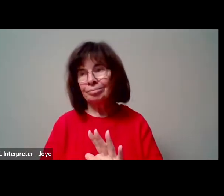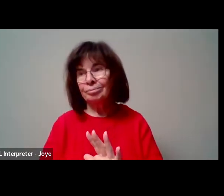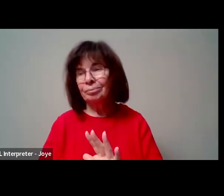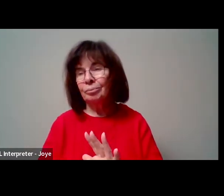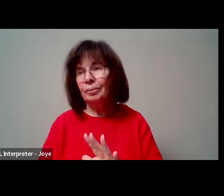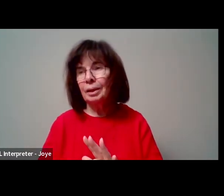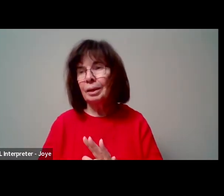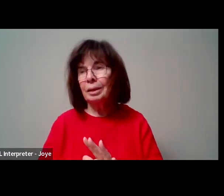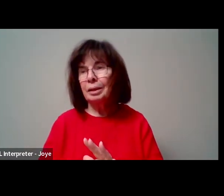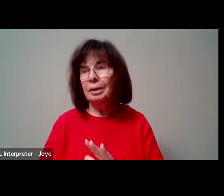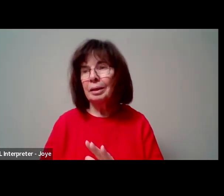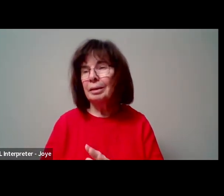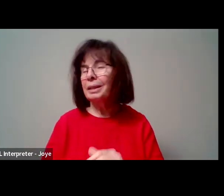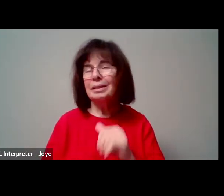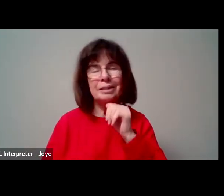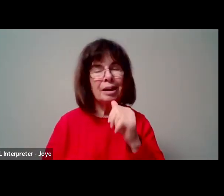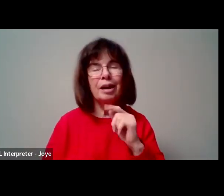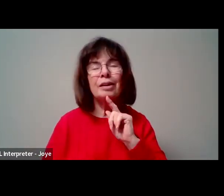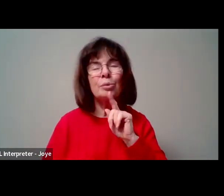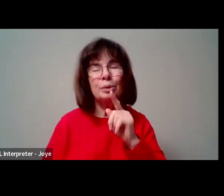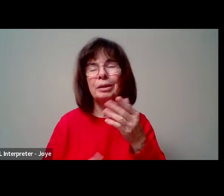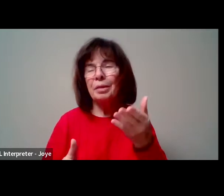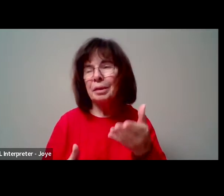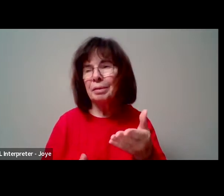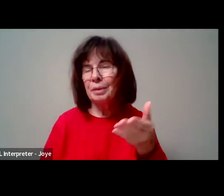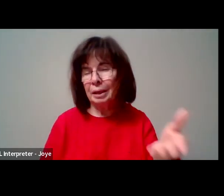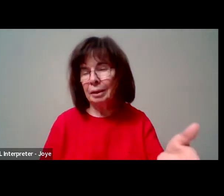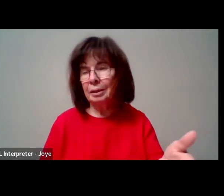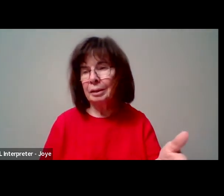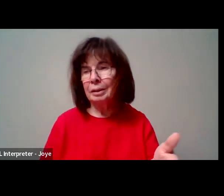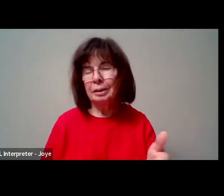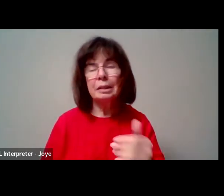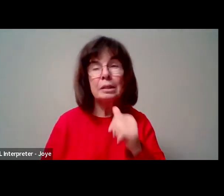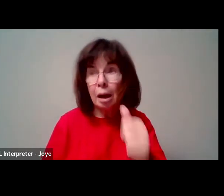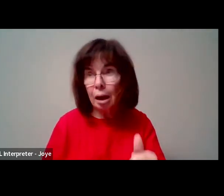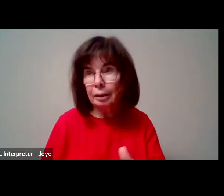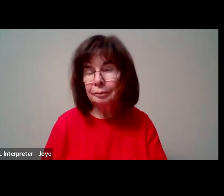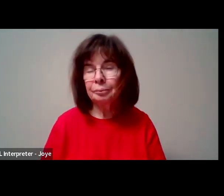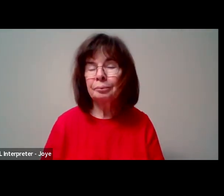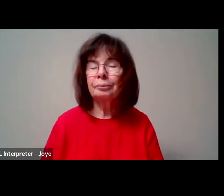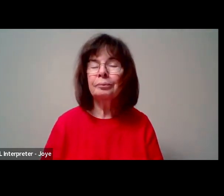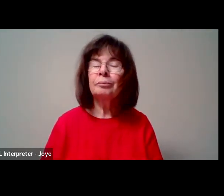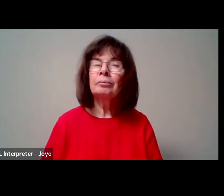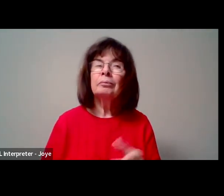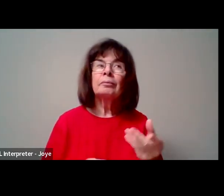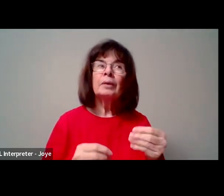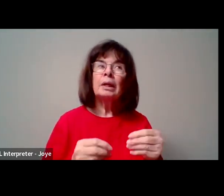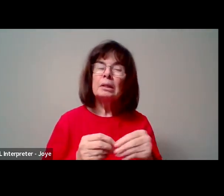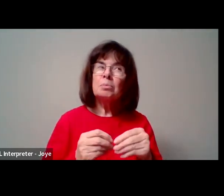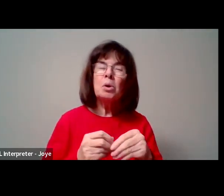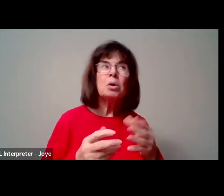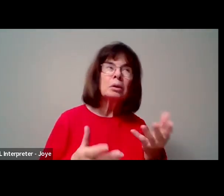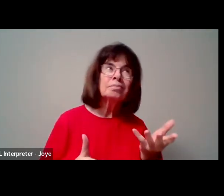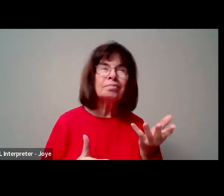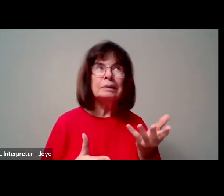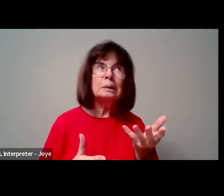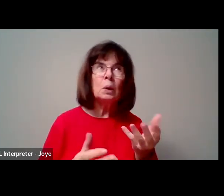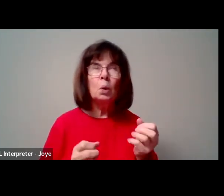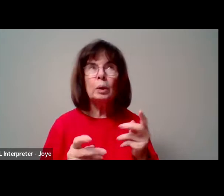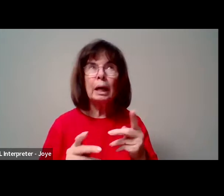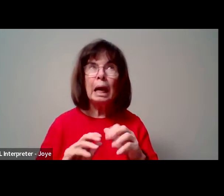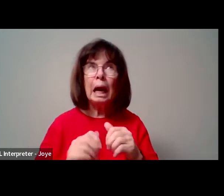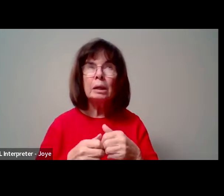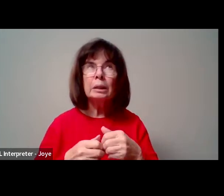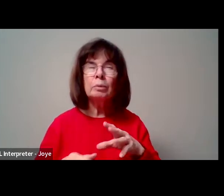That's not a thing at this moment. It's not a thing. It's more like, okay, how are we living